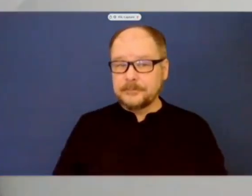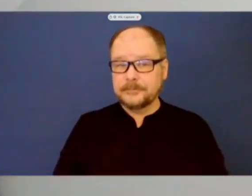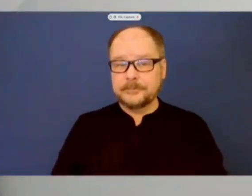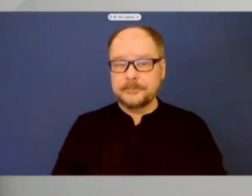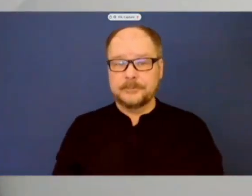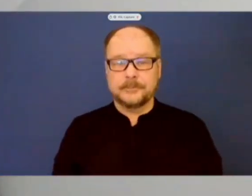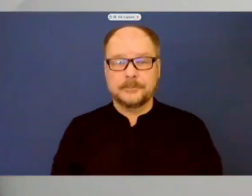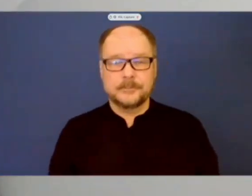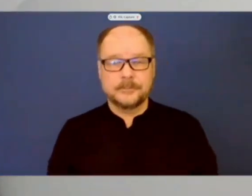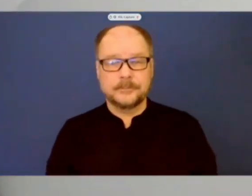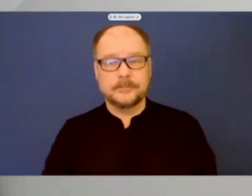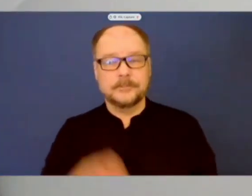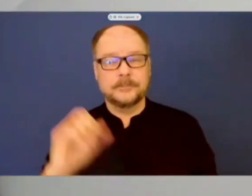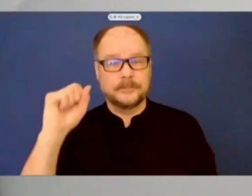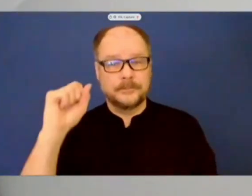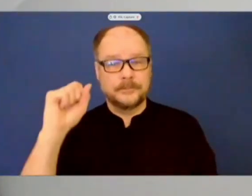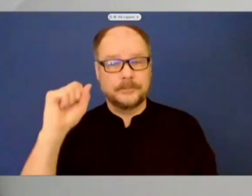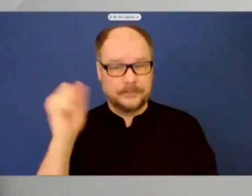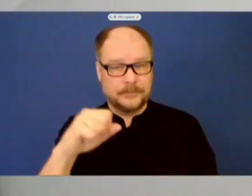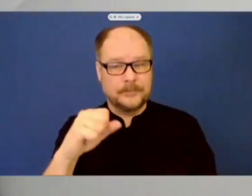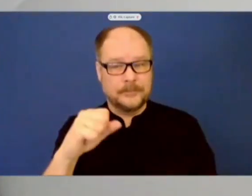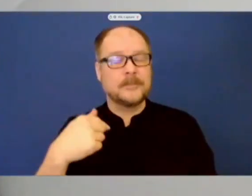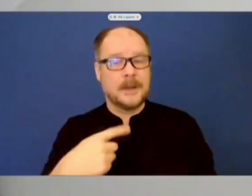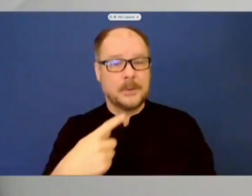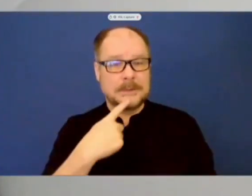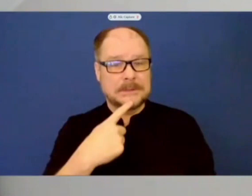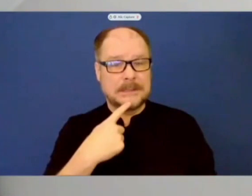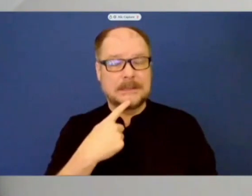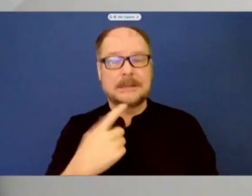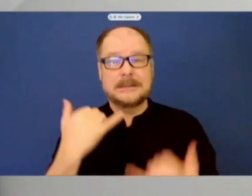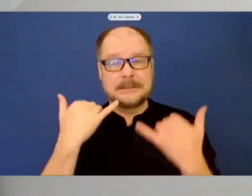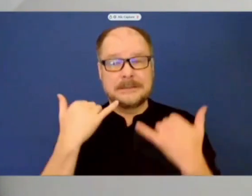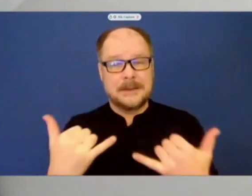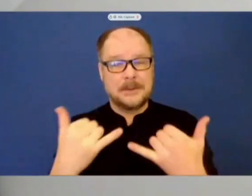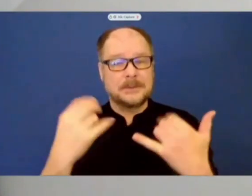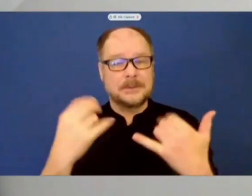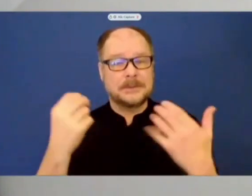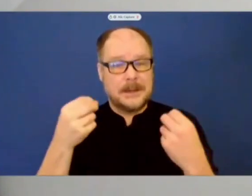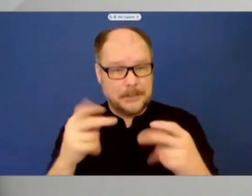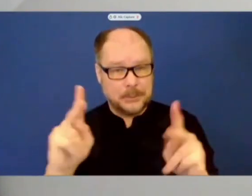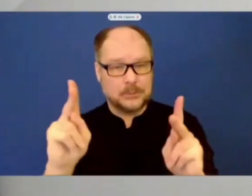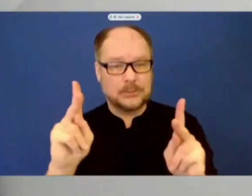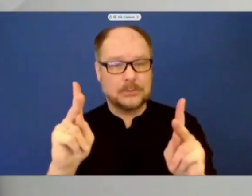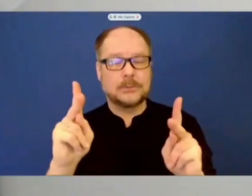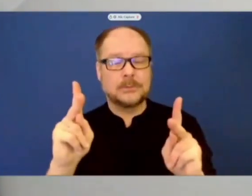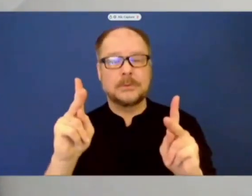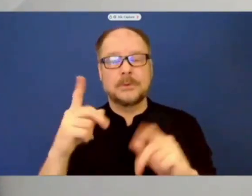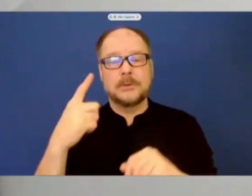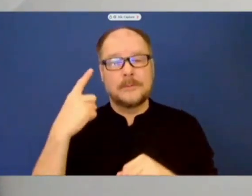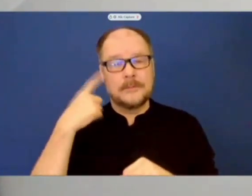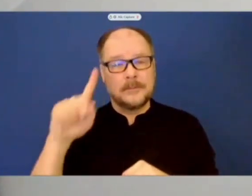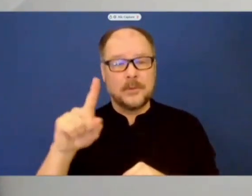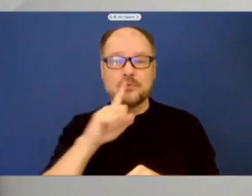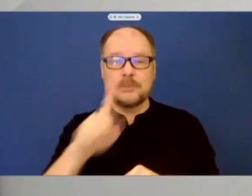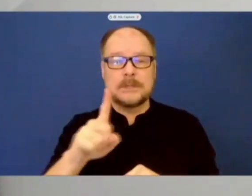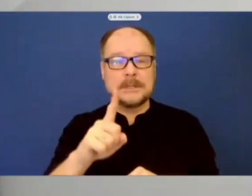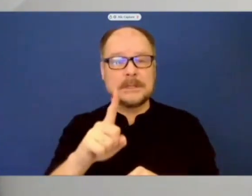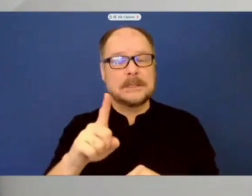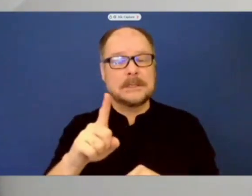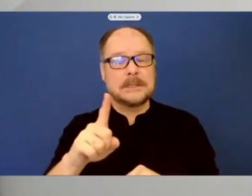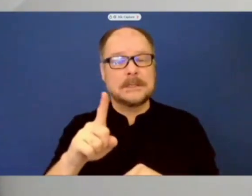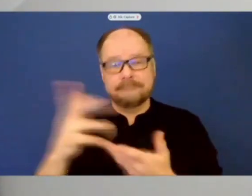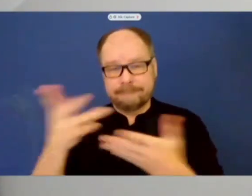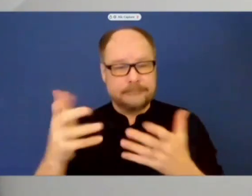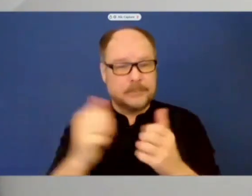So what I would say is that this is really an opportunity to really engage with landlords, like